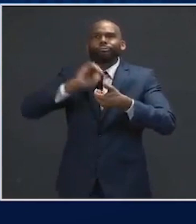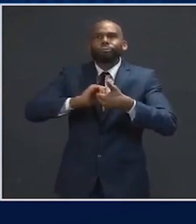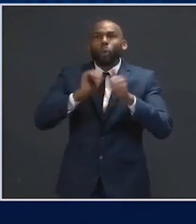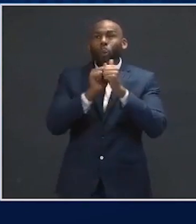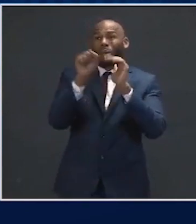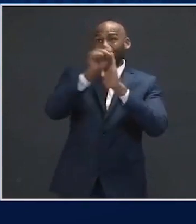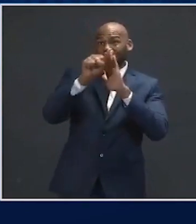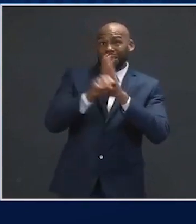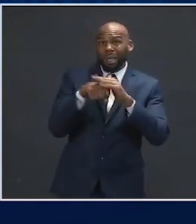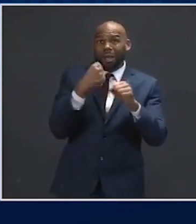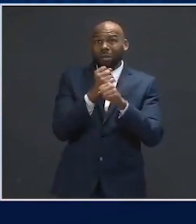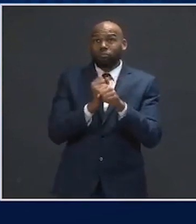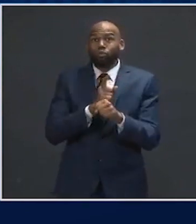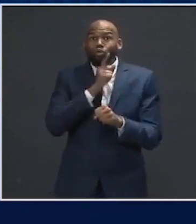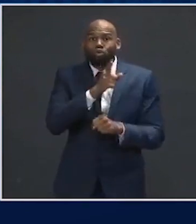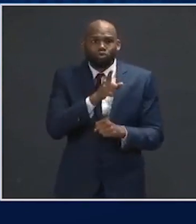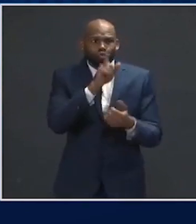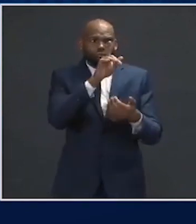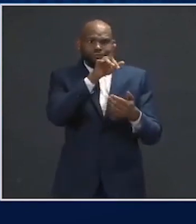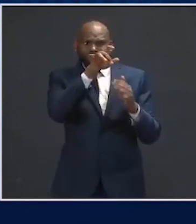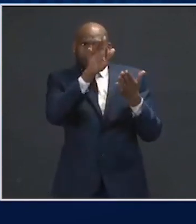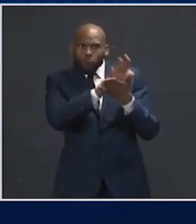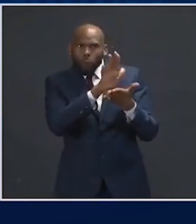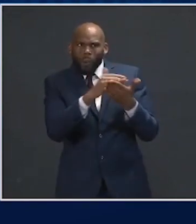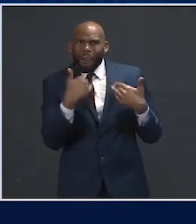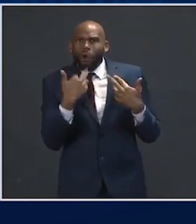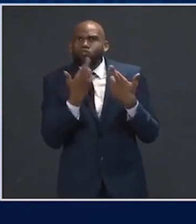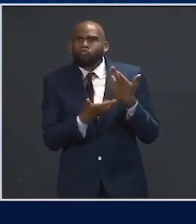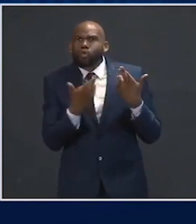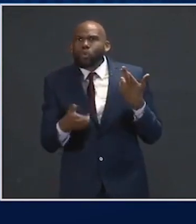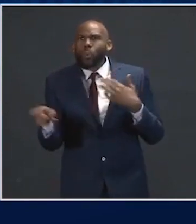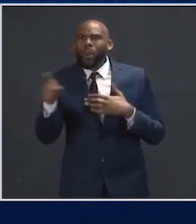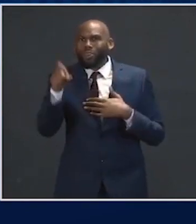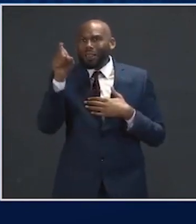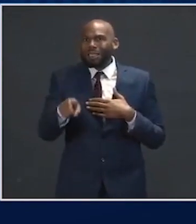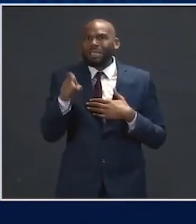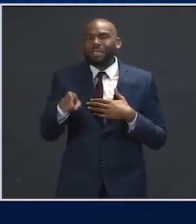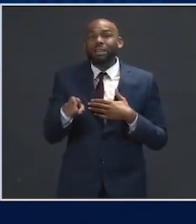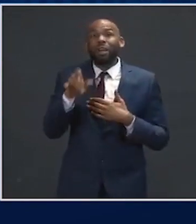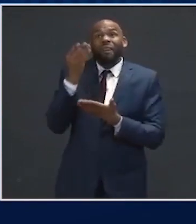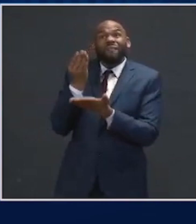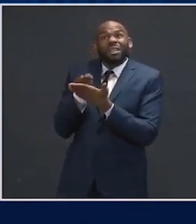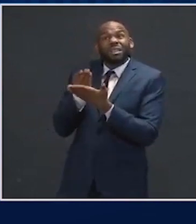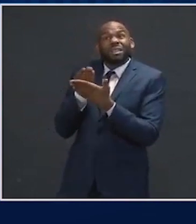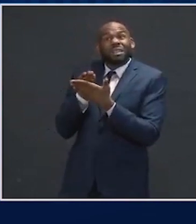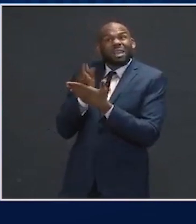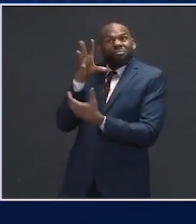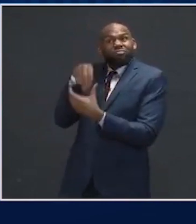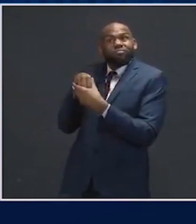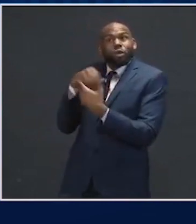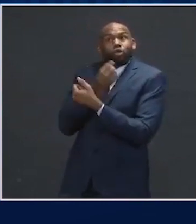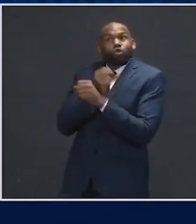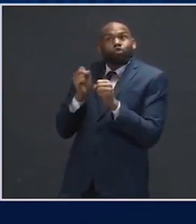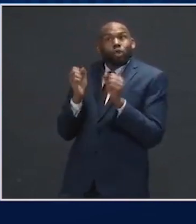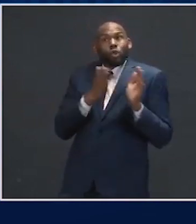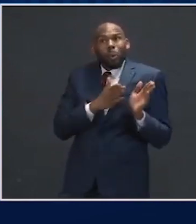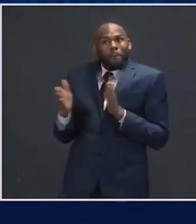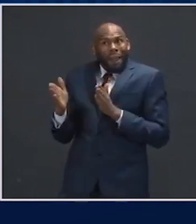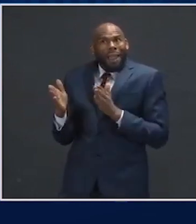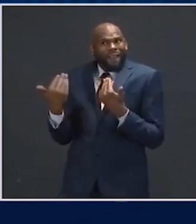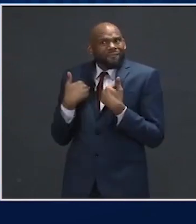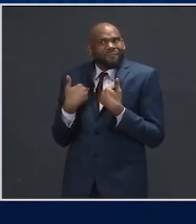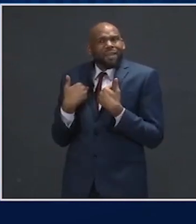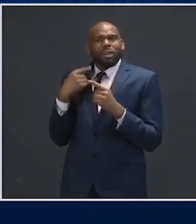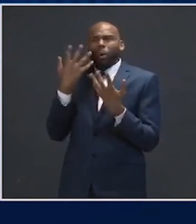ensure that schools are getting the resources they need. That's part of why we proposed funding in the American Rescue Plan. But we want to wait to see what the health and